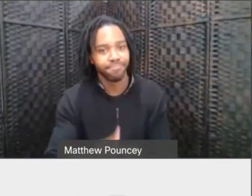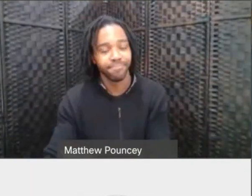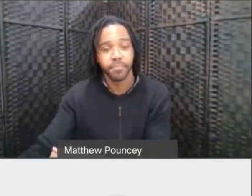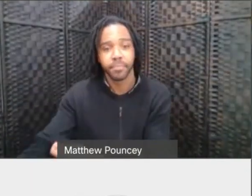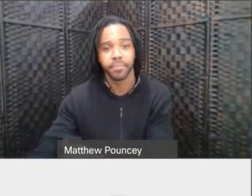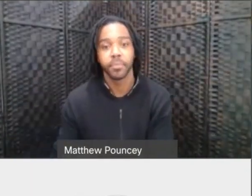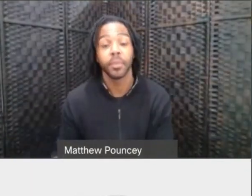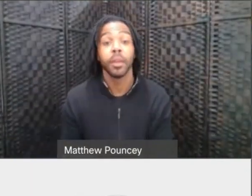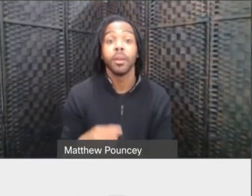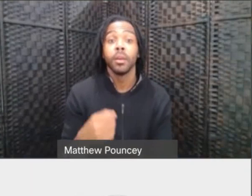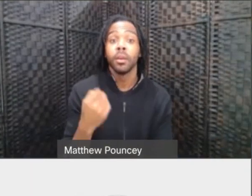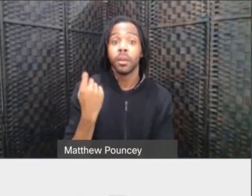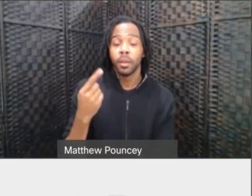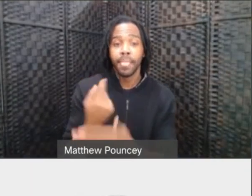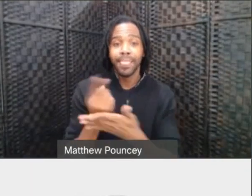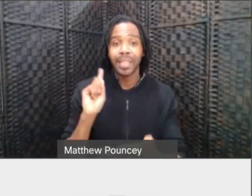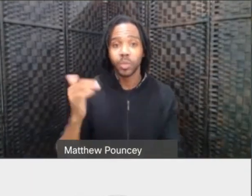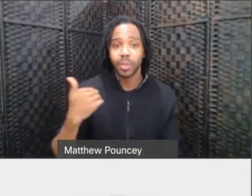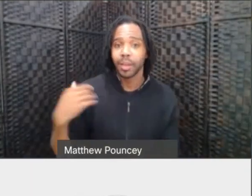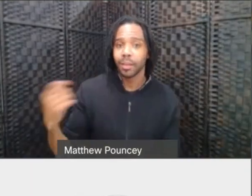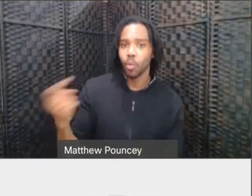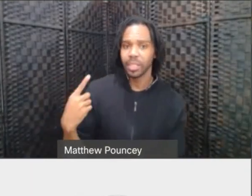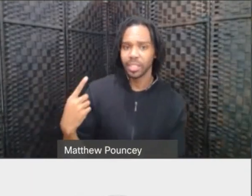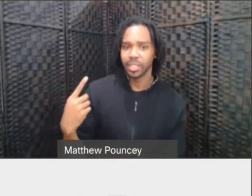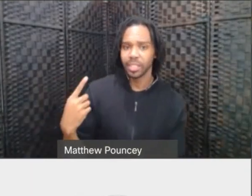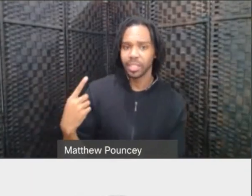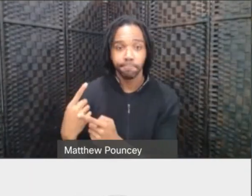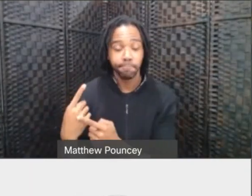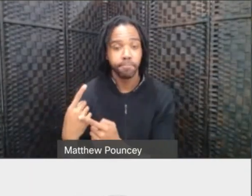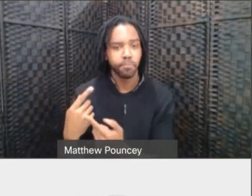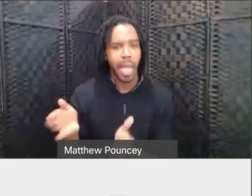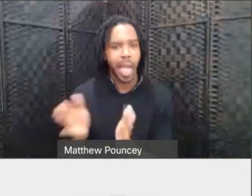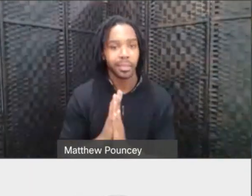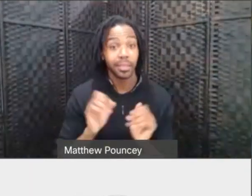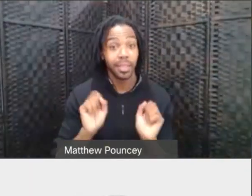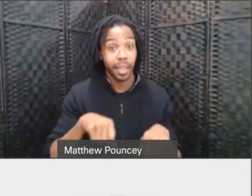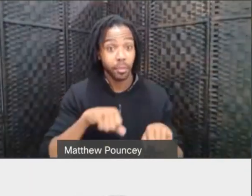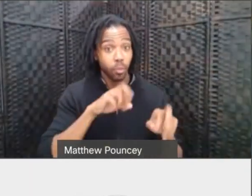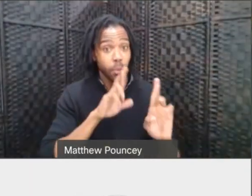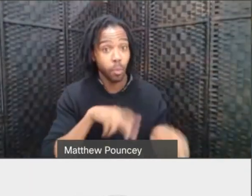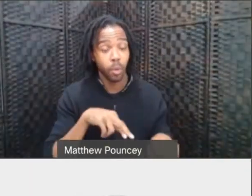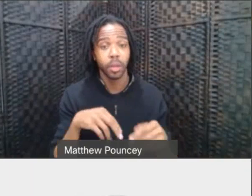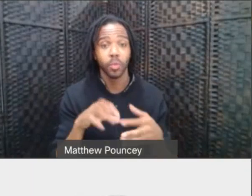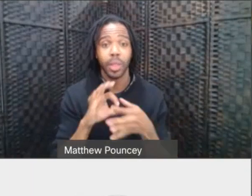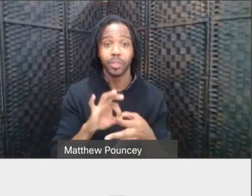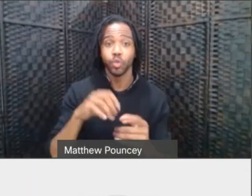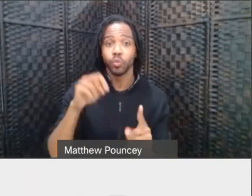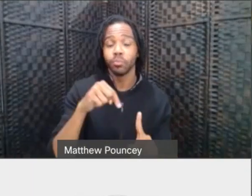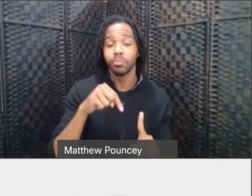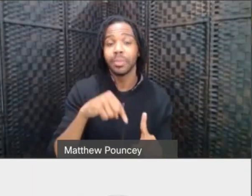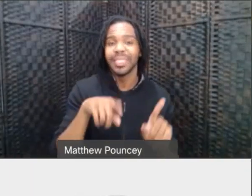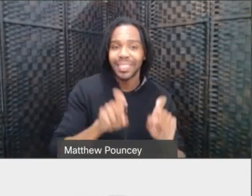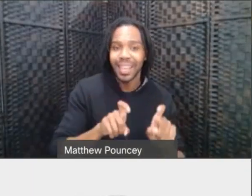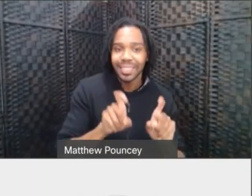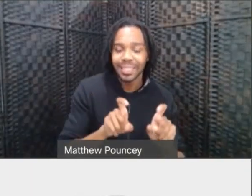So last week we had a question about whether we could report on testing policies